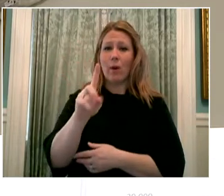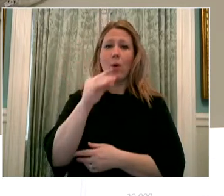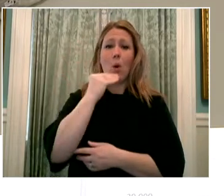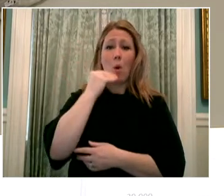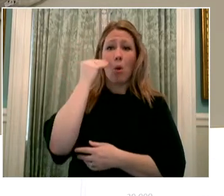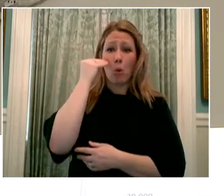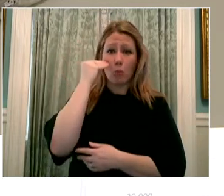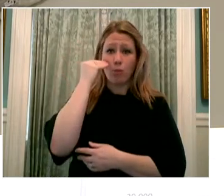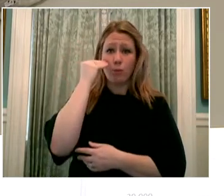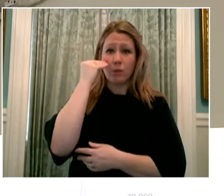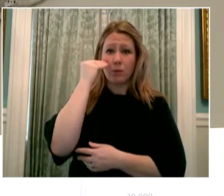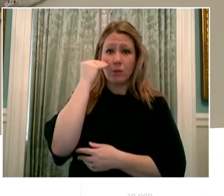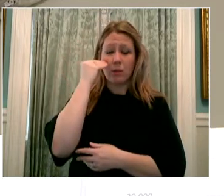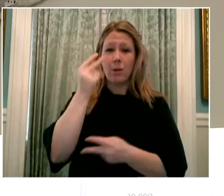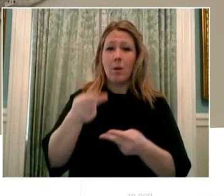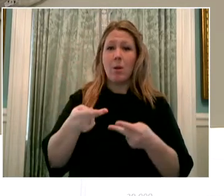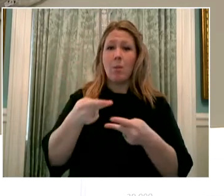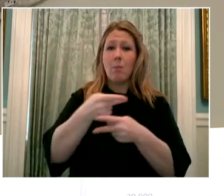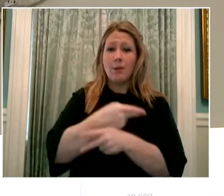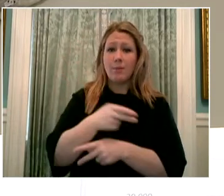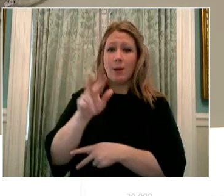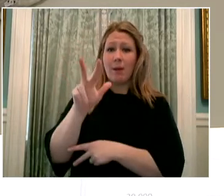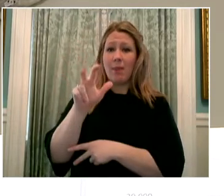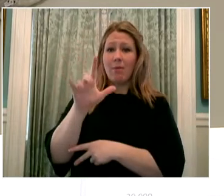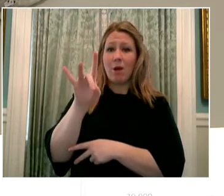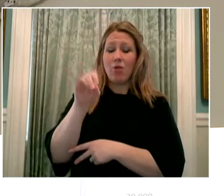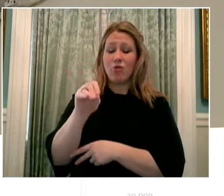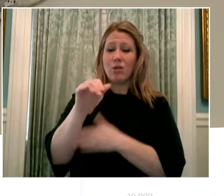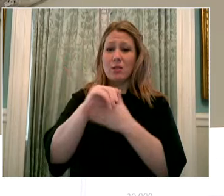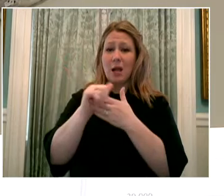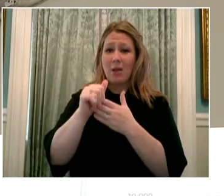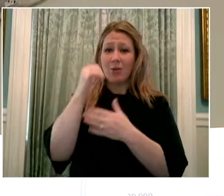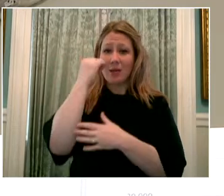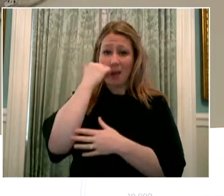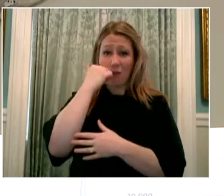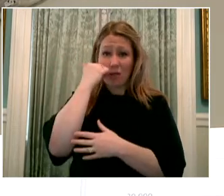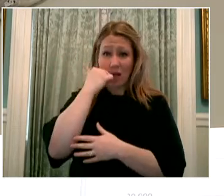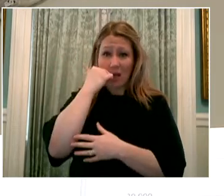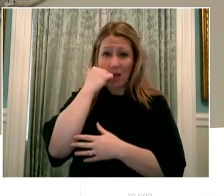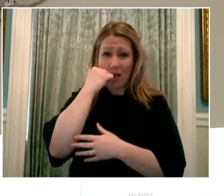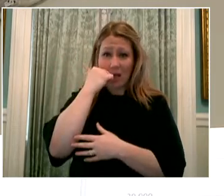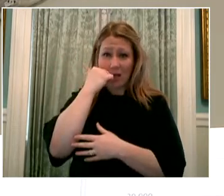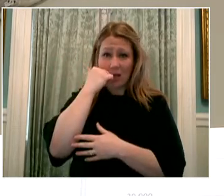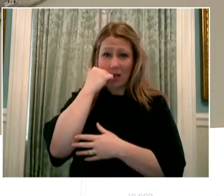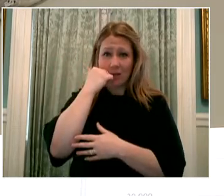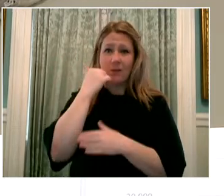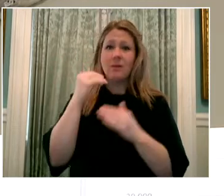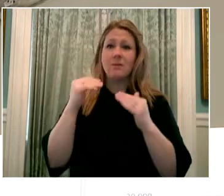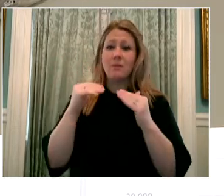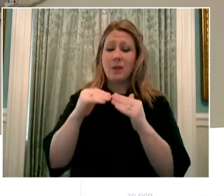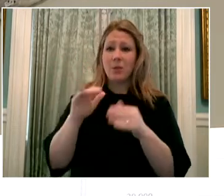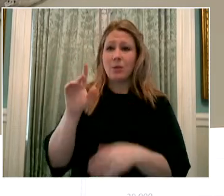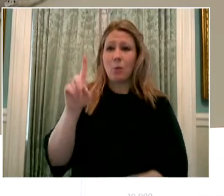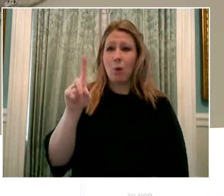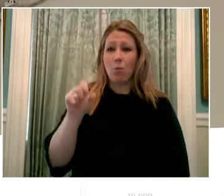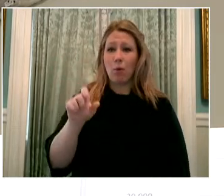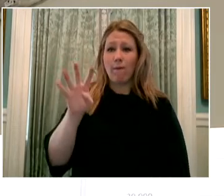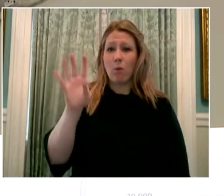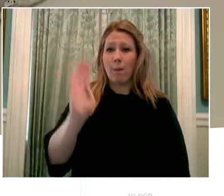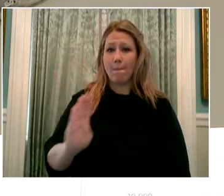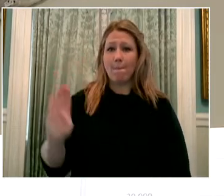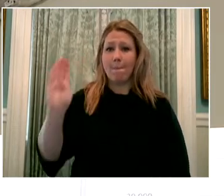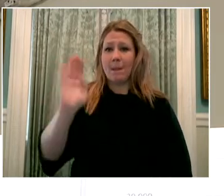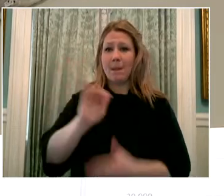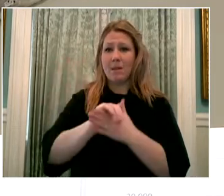265 nights, multiplied by the $380 dollars that you pay per diem, that gives you the $1.4 billion for this